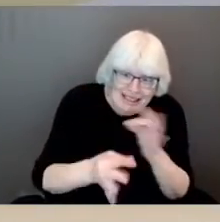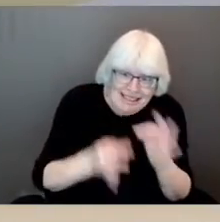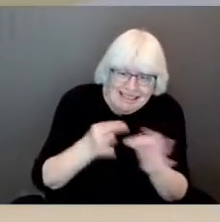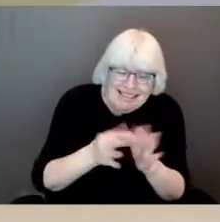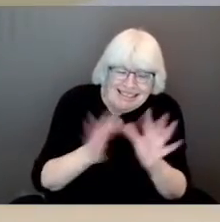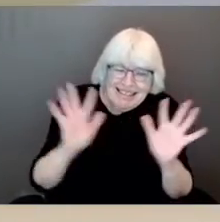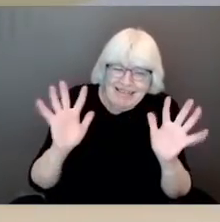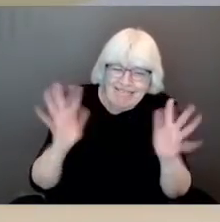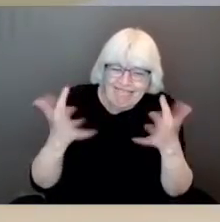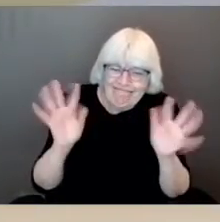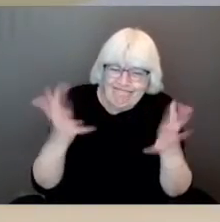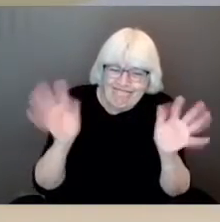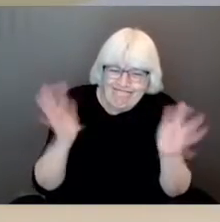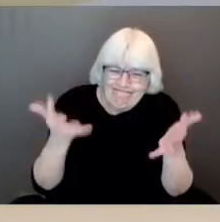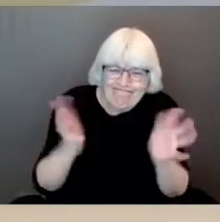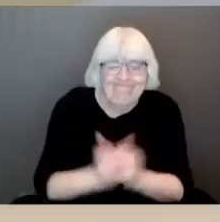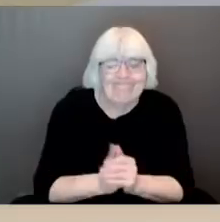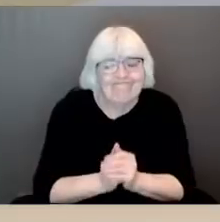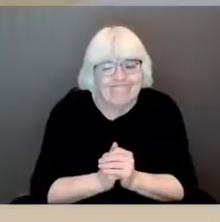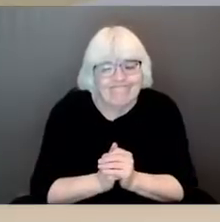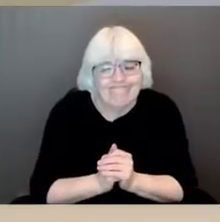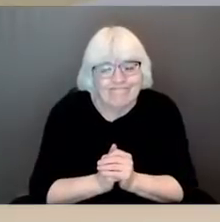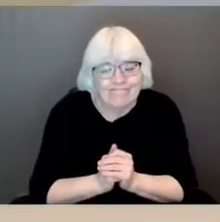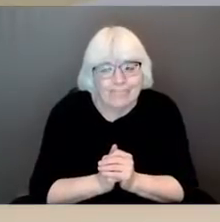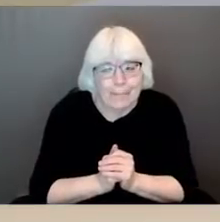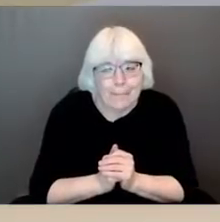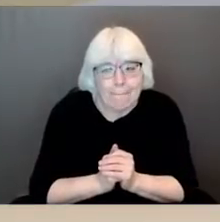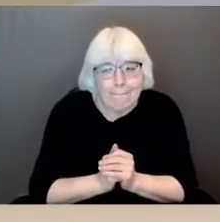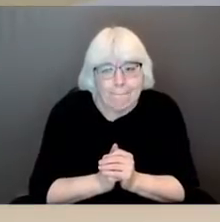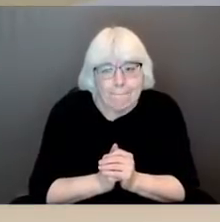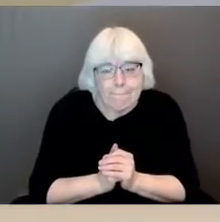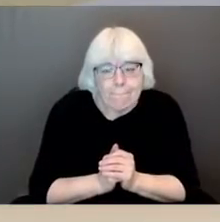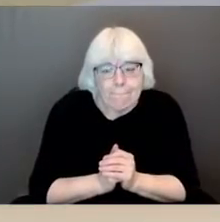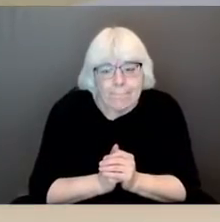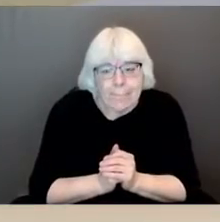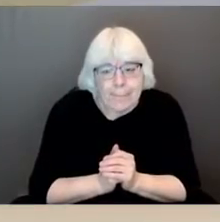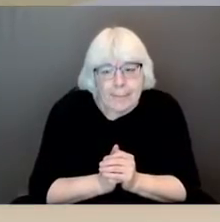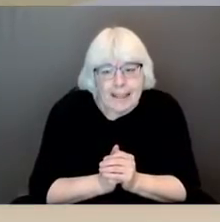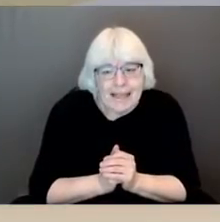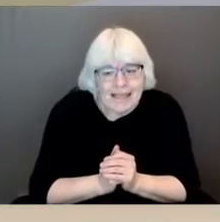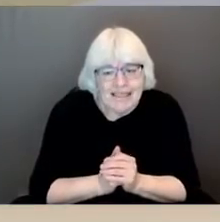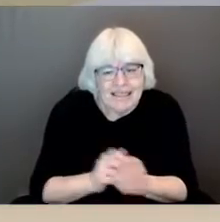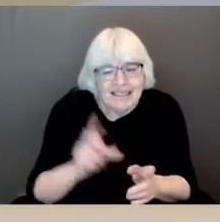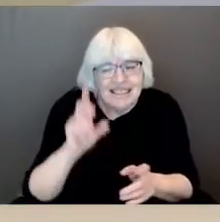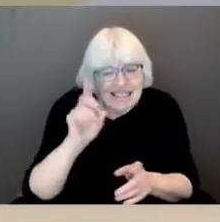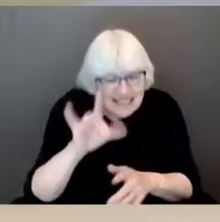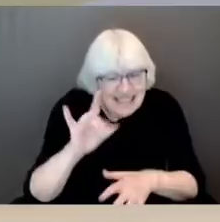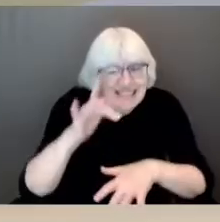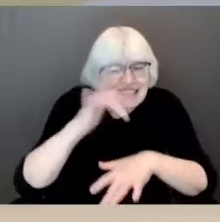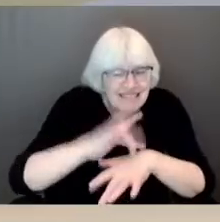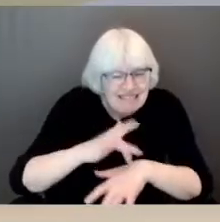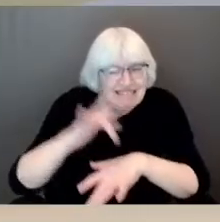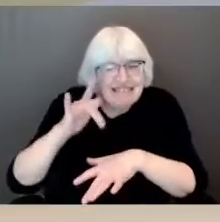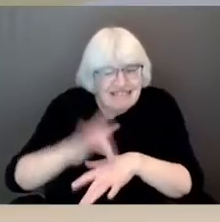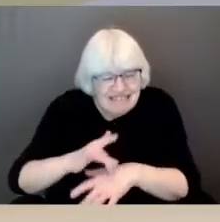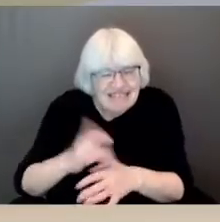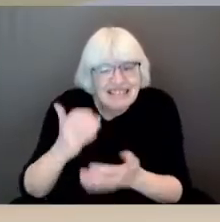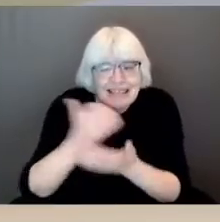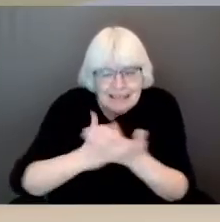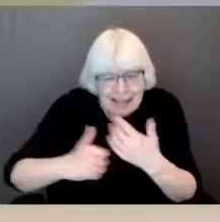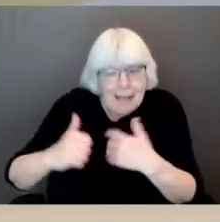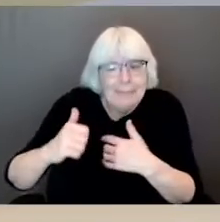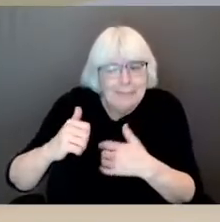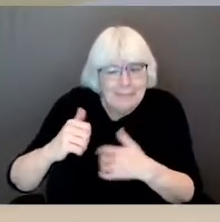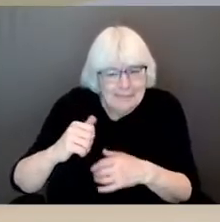have some used it on occasion and for certain circumstances for the saline